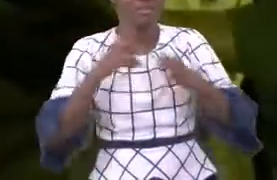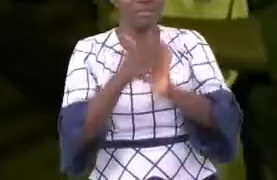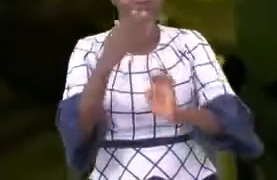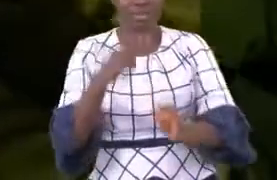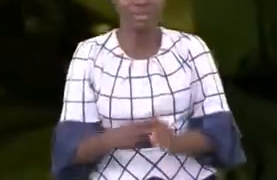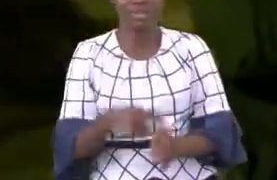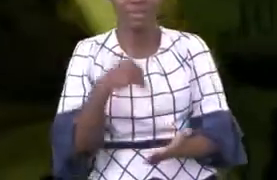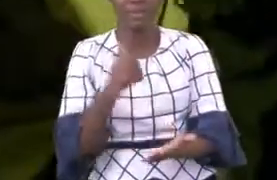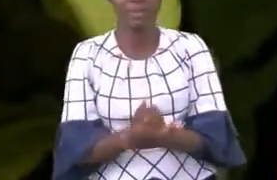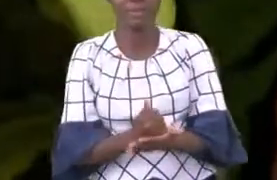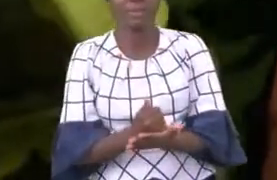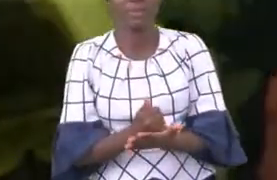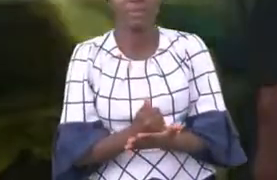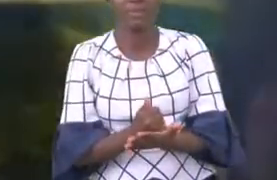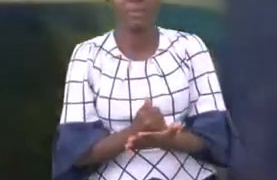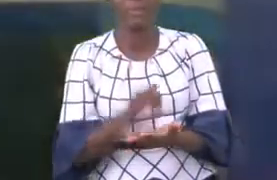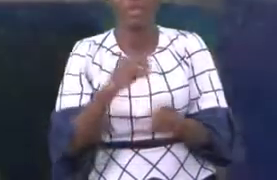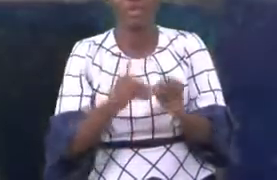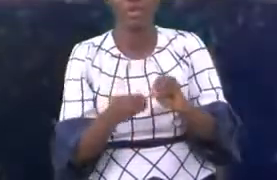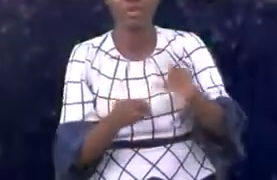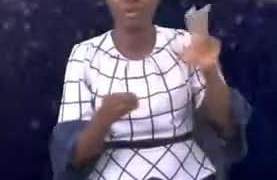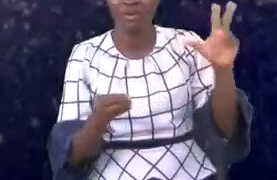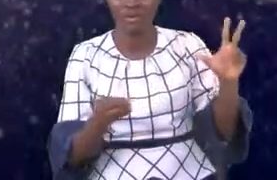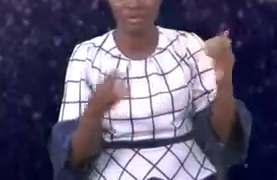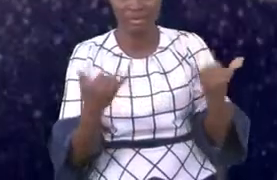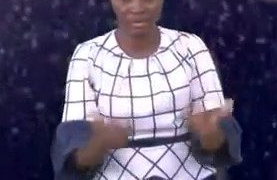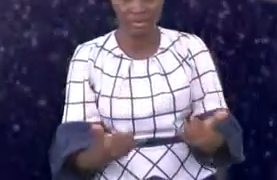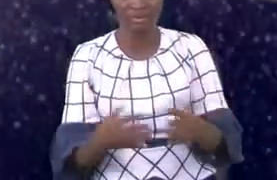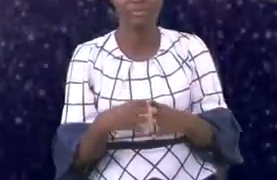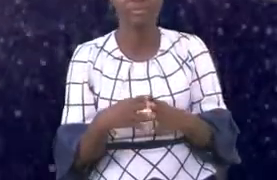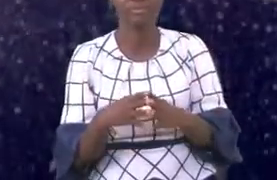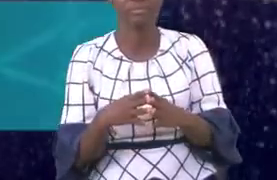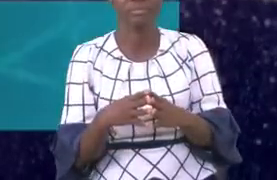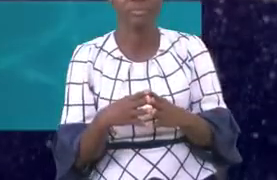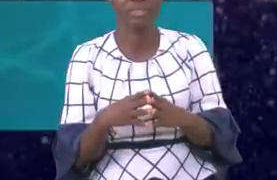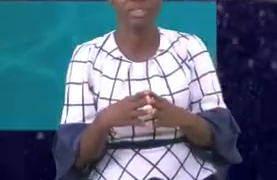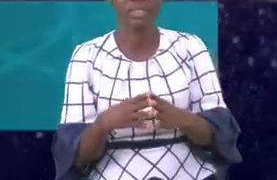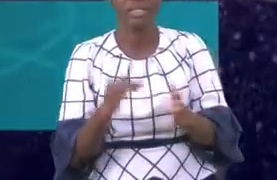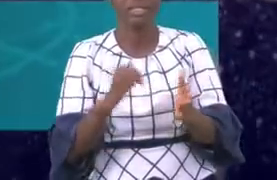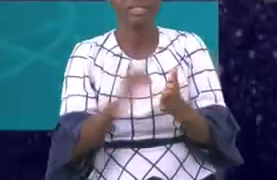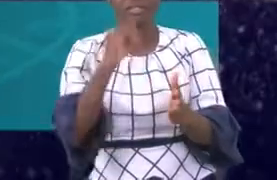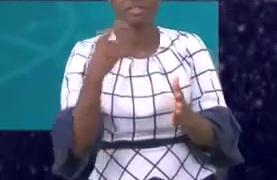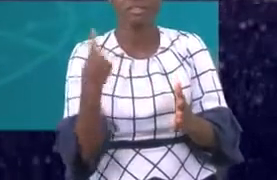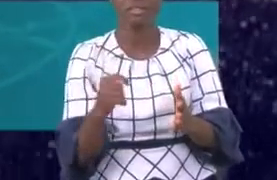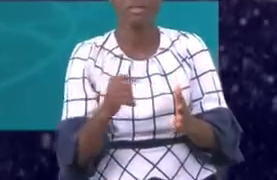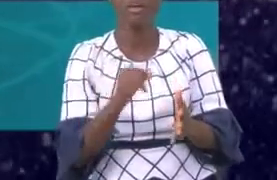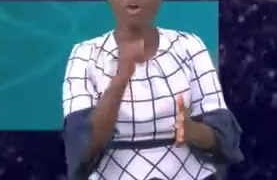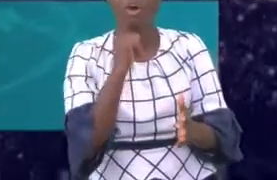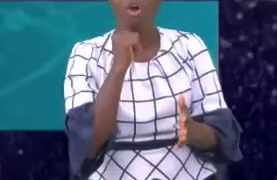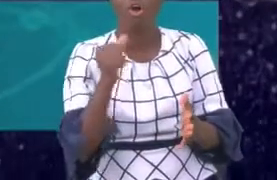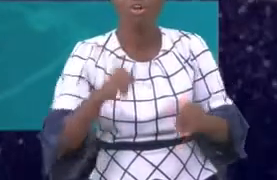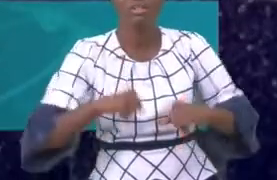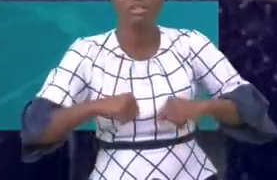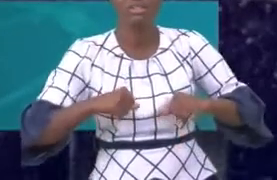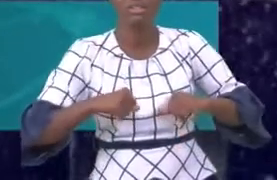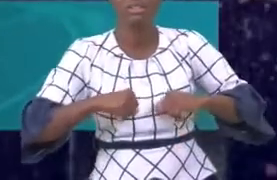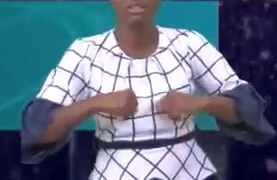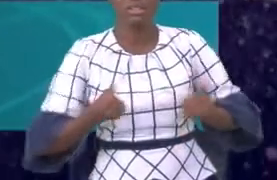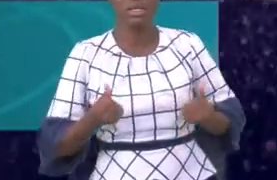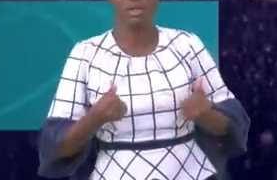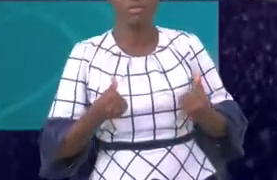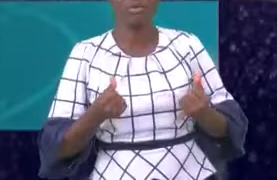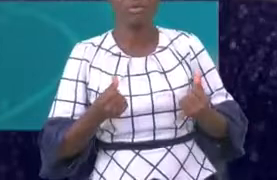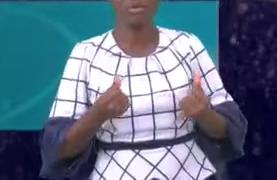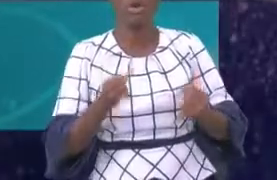the undeniable performance of our great, glorious